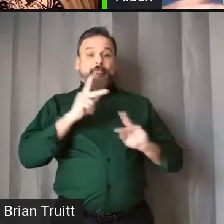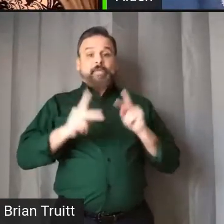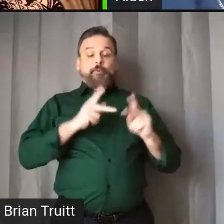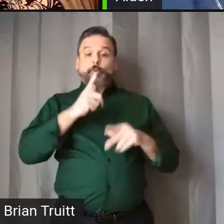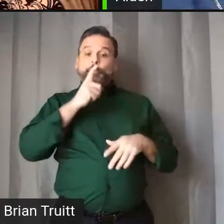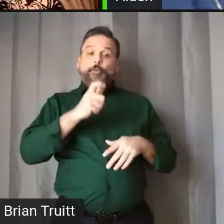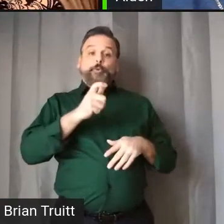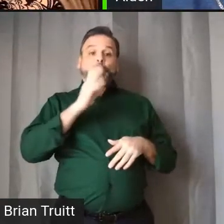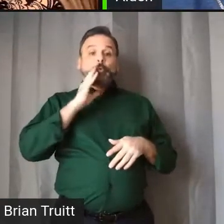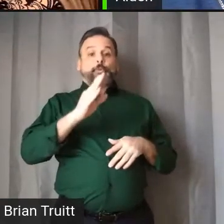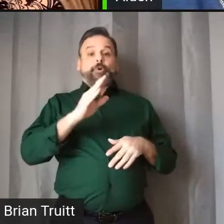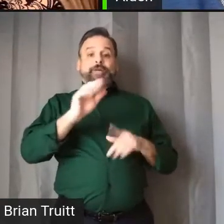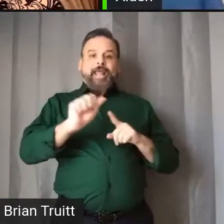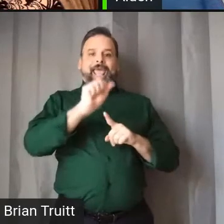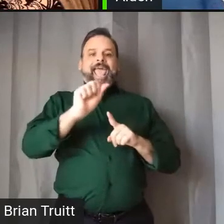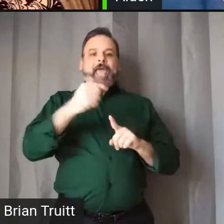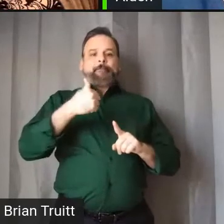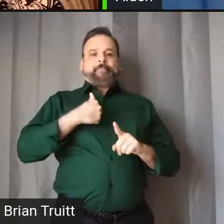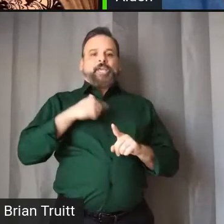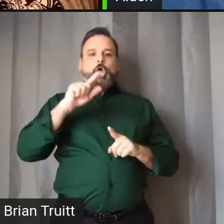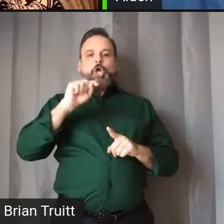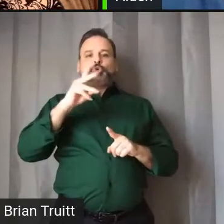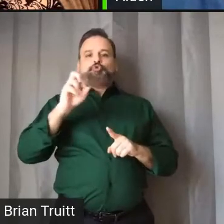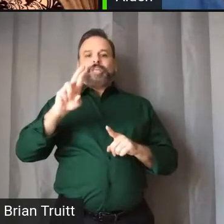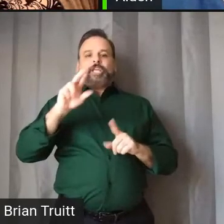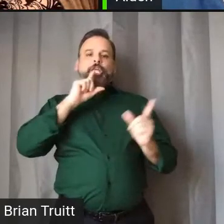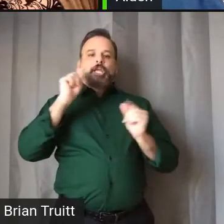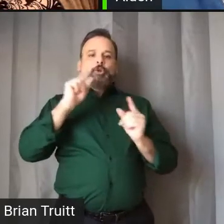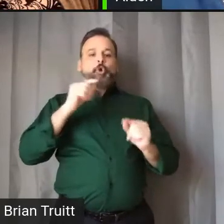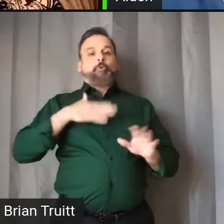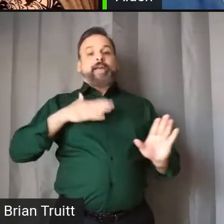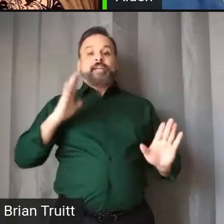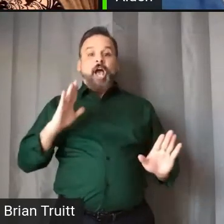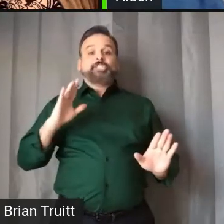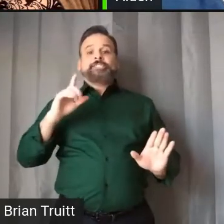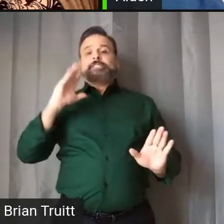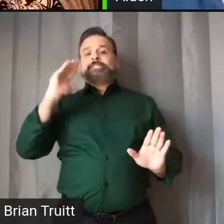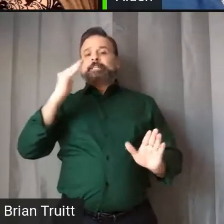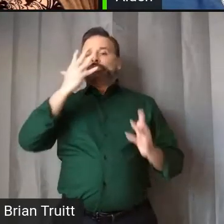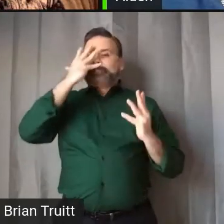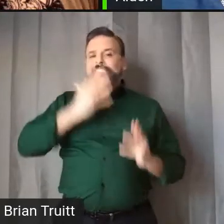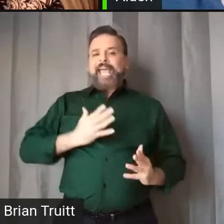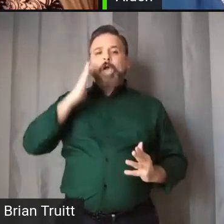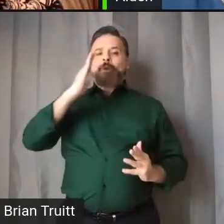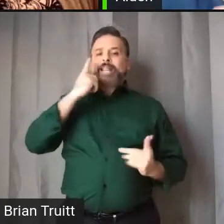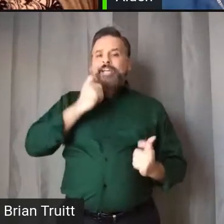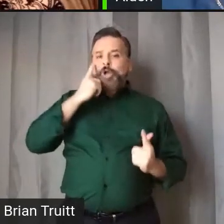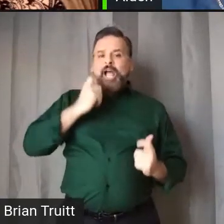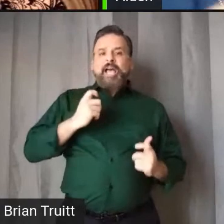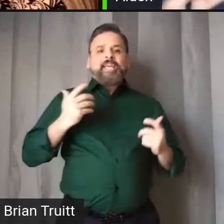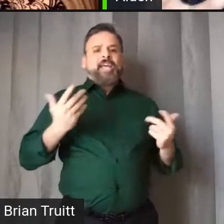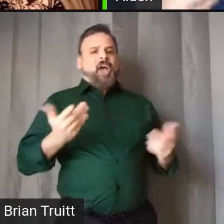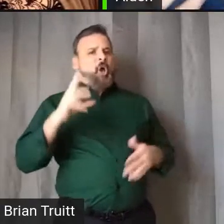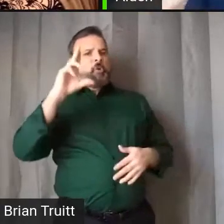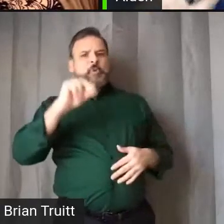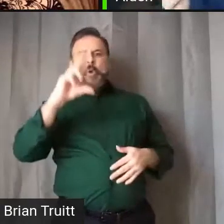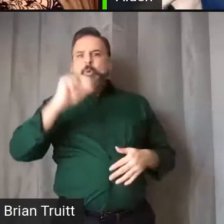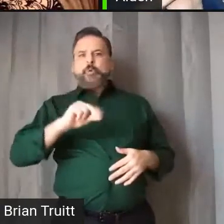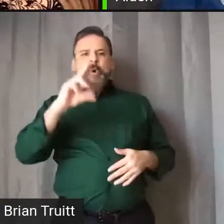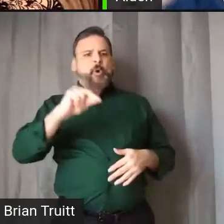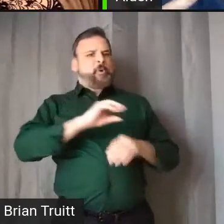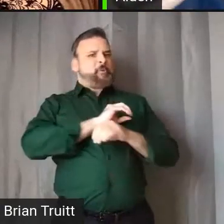like at me on Twitter or something and be like, oh my gosh, this sounds so sad. Am I going to cry? And I was just like, oh no, like not